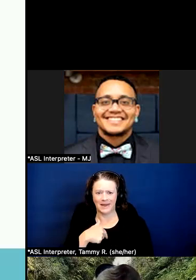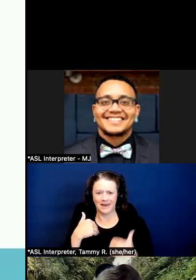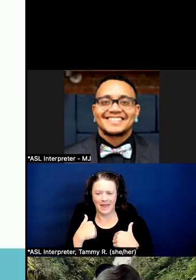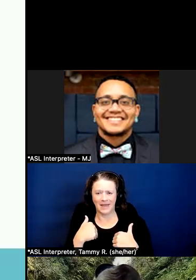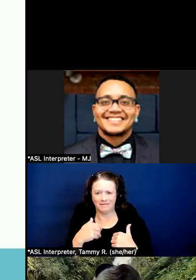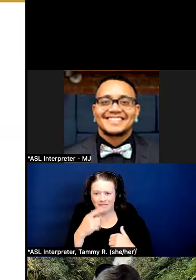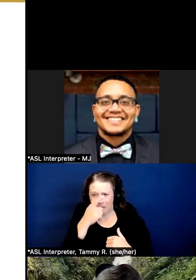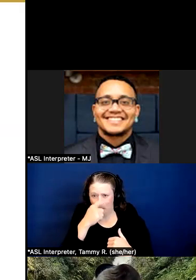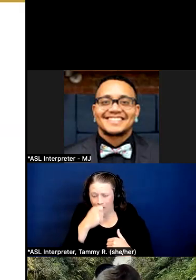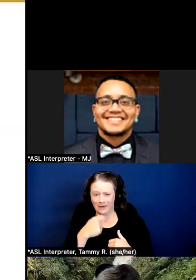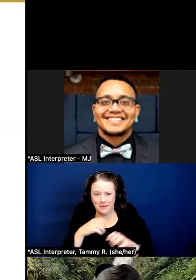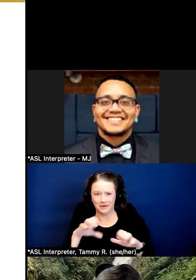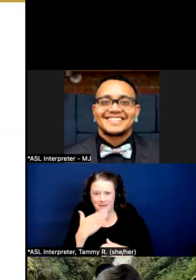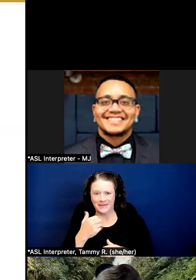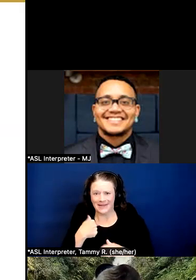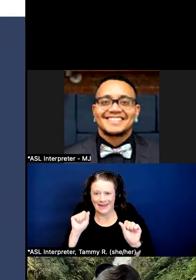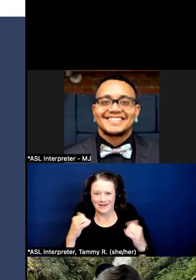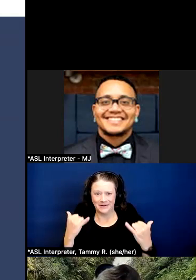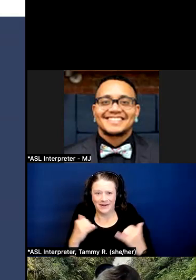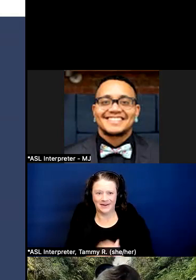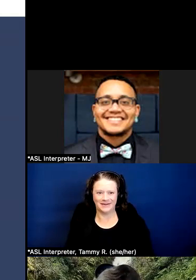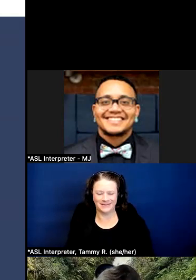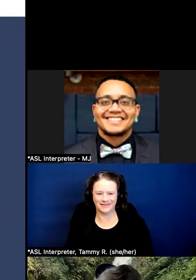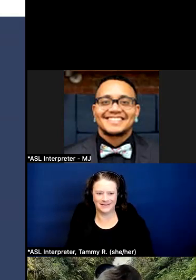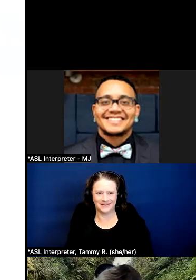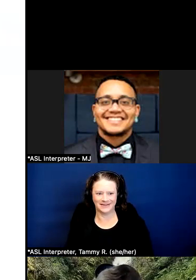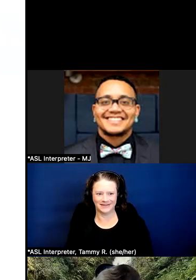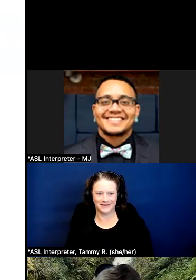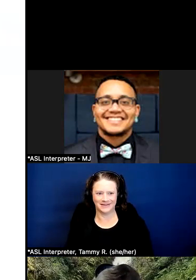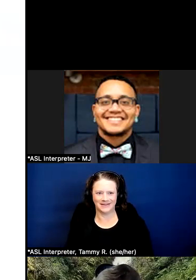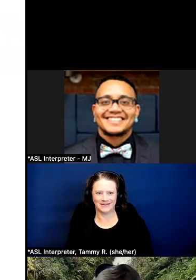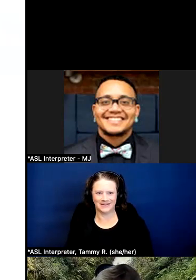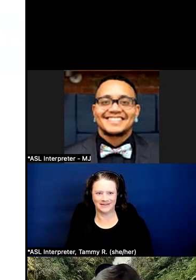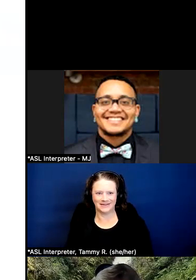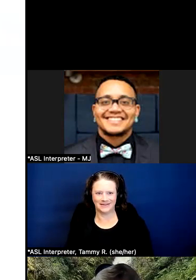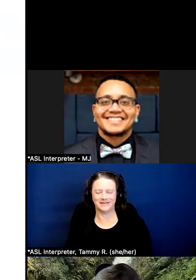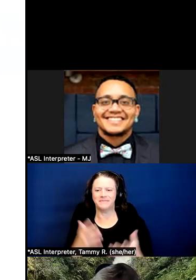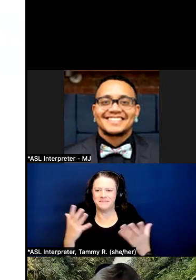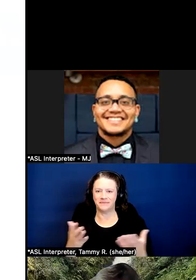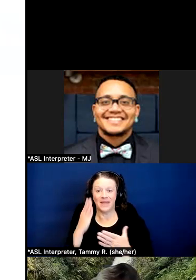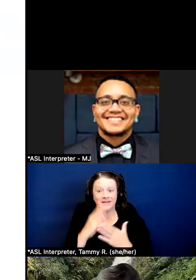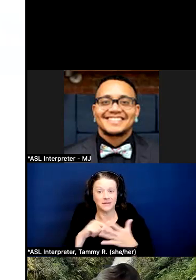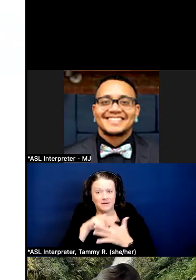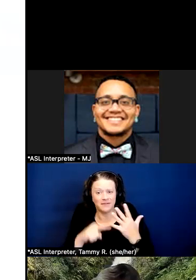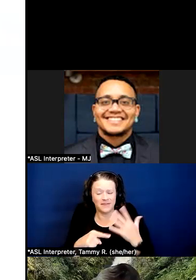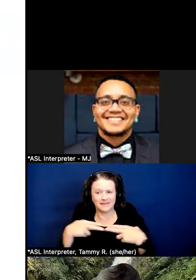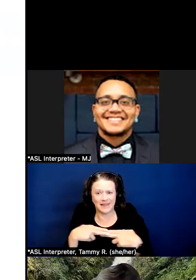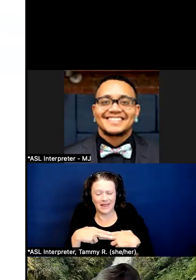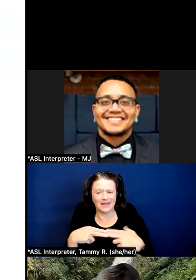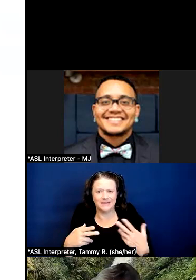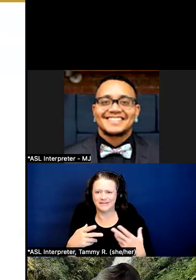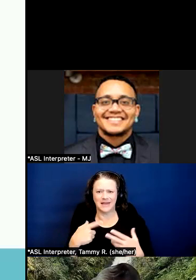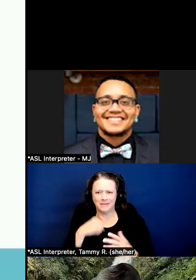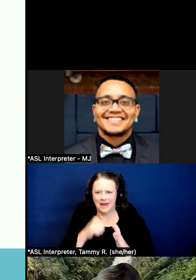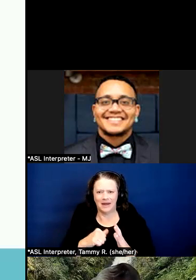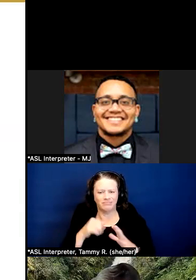doing as well as I can today. Some of these slides, in the interest of time, I'm not